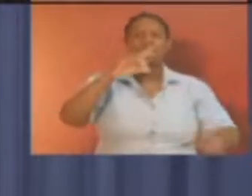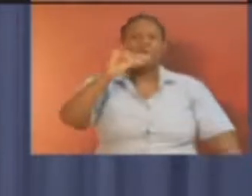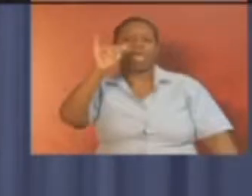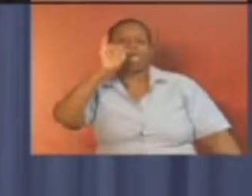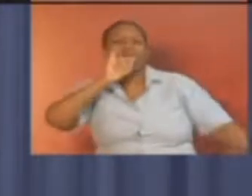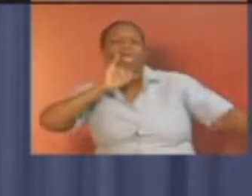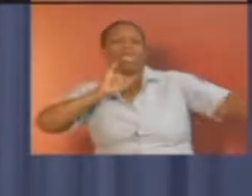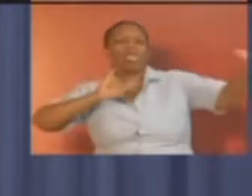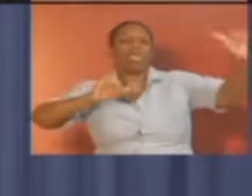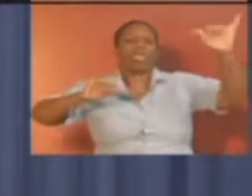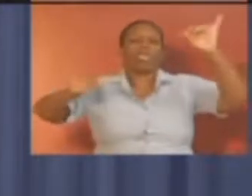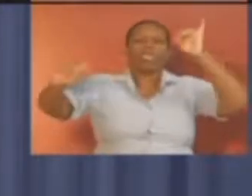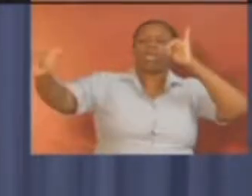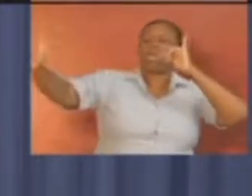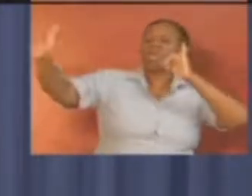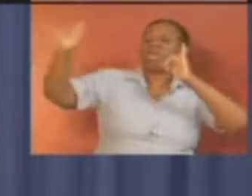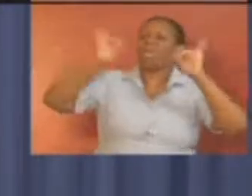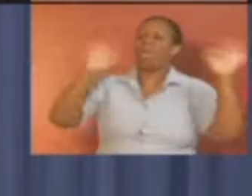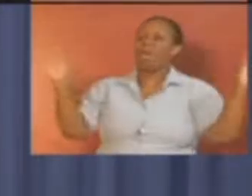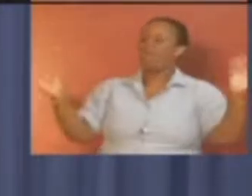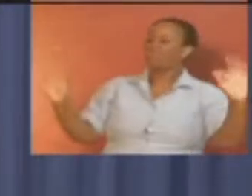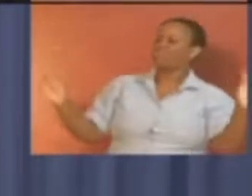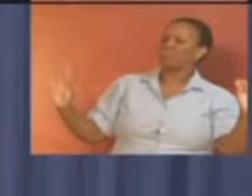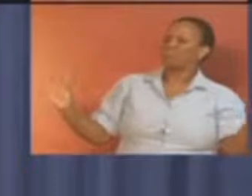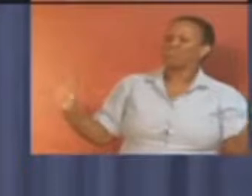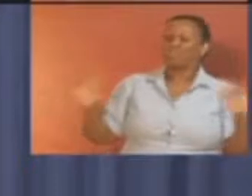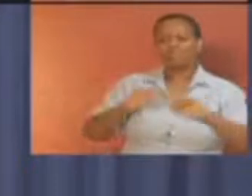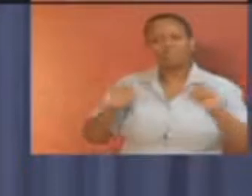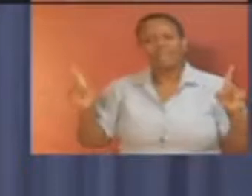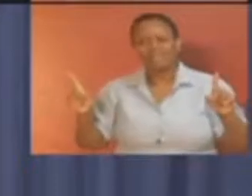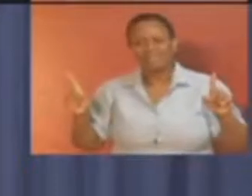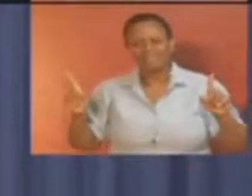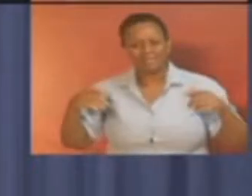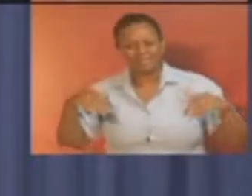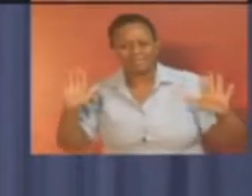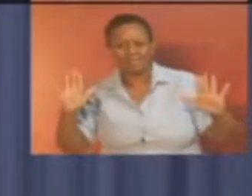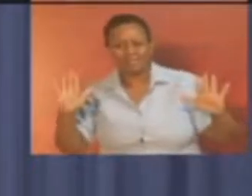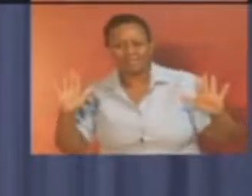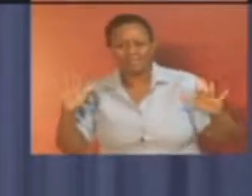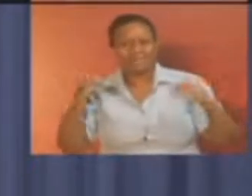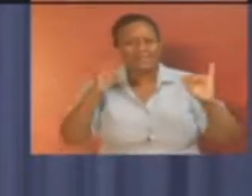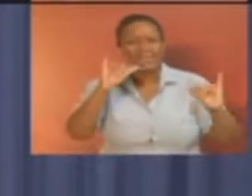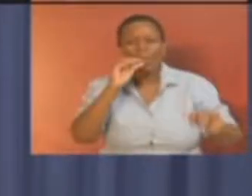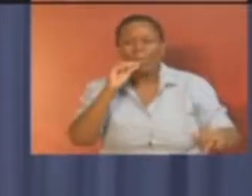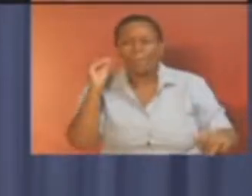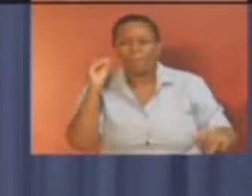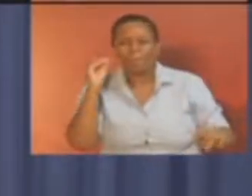Lara Promenade, sitting next to each other, a foot apart with your mask off.